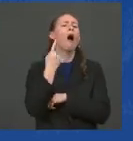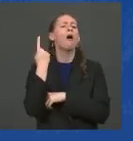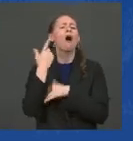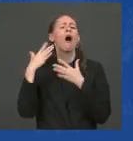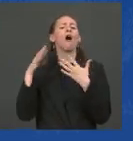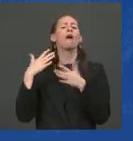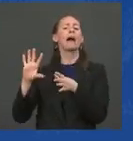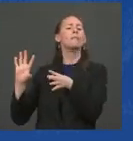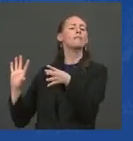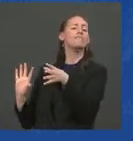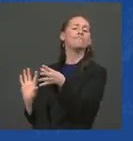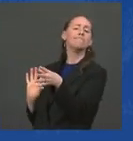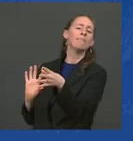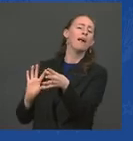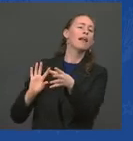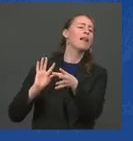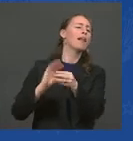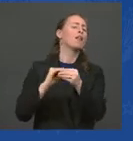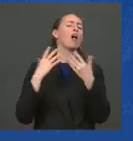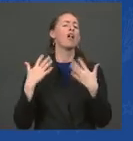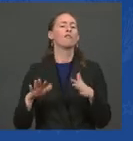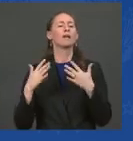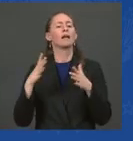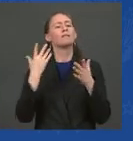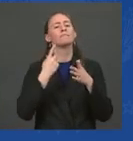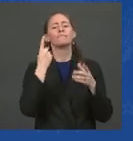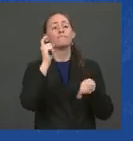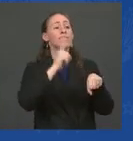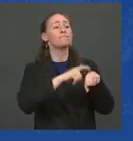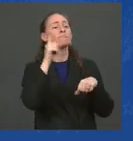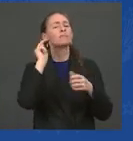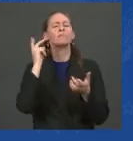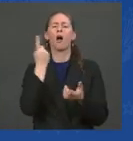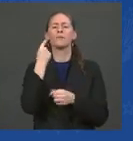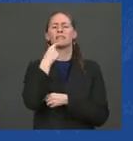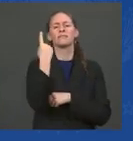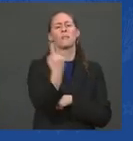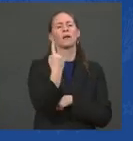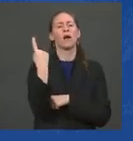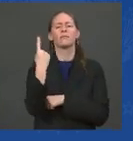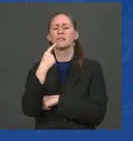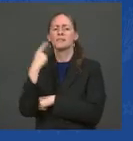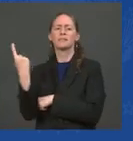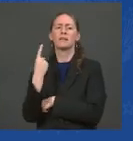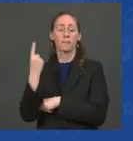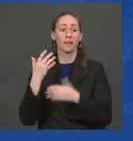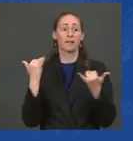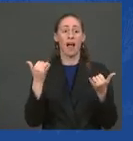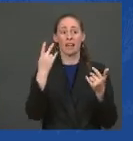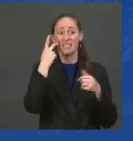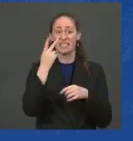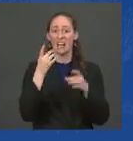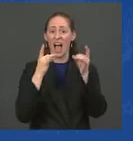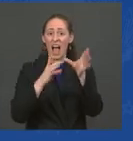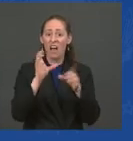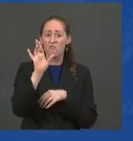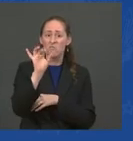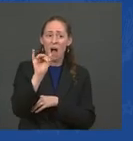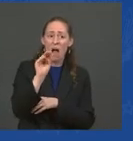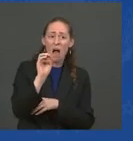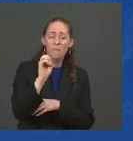engaged as an outspoken world leader in this cause. Today, hate crimes and hate speech, as we all know, are on the